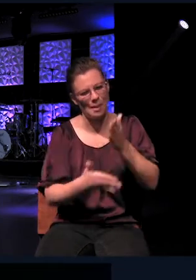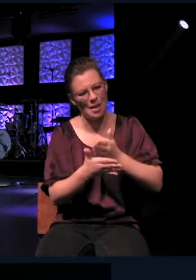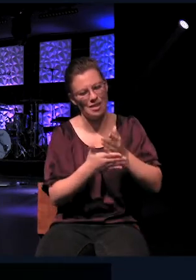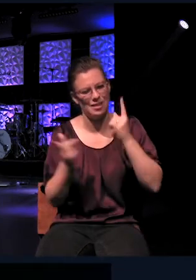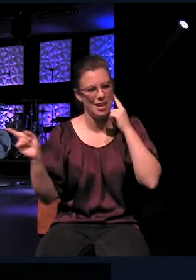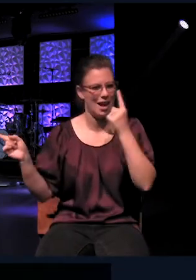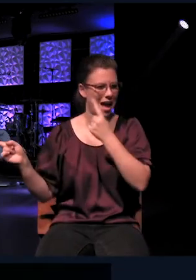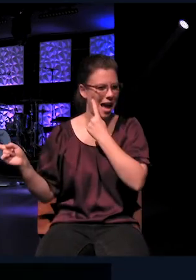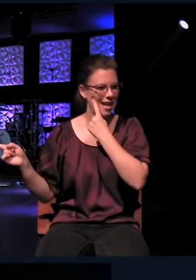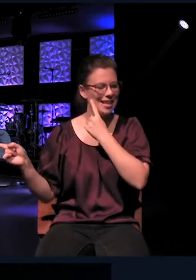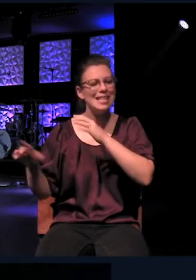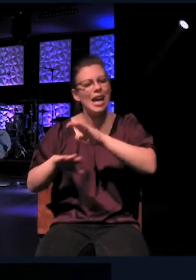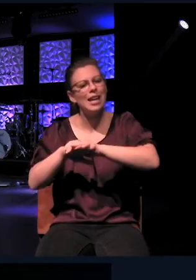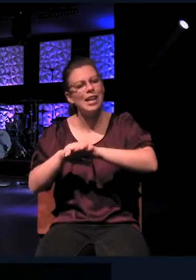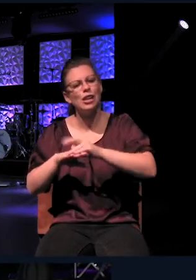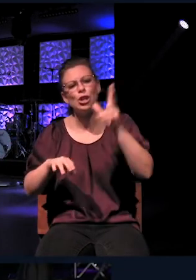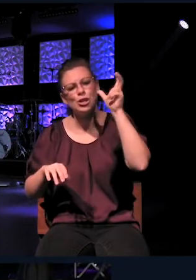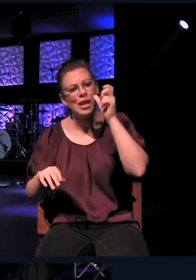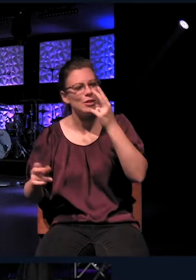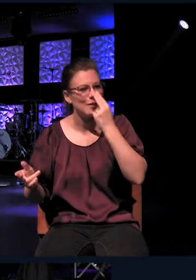a Christian.